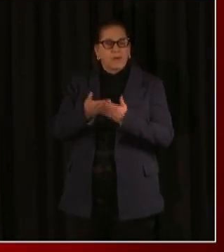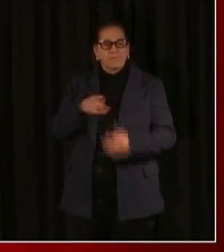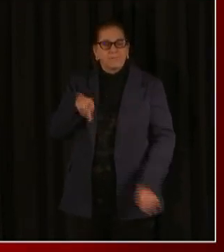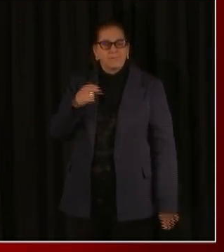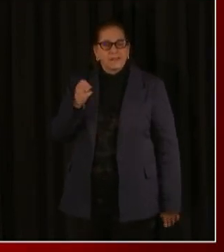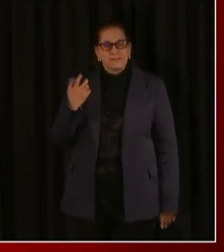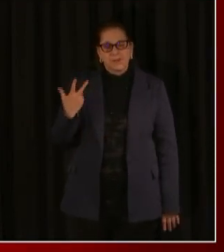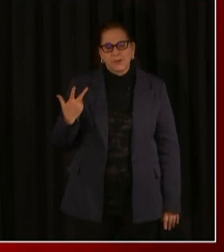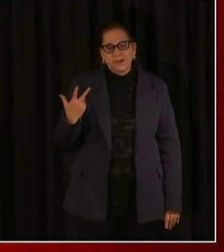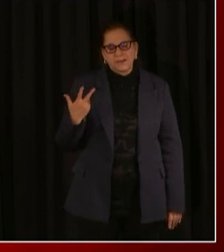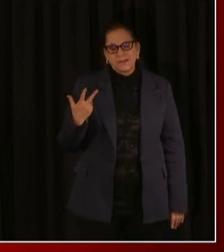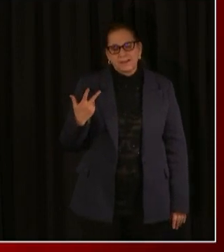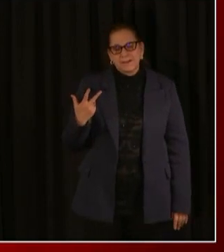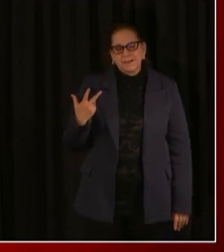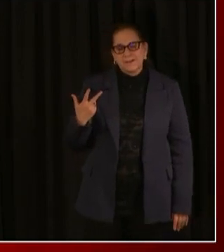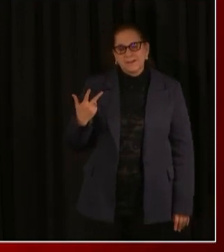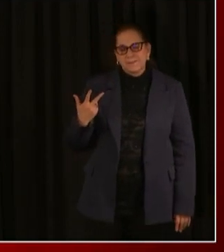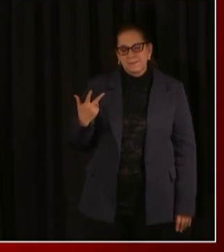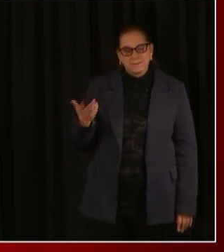moving forward through those phases.